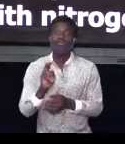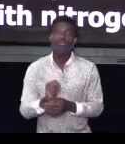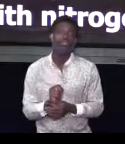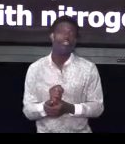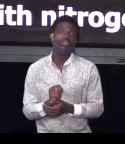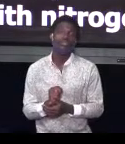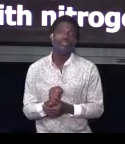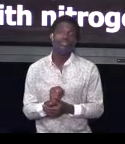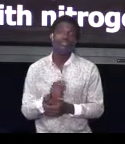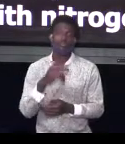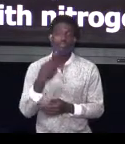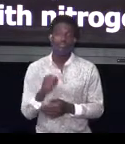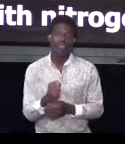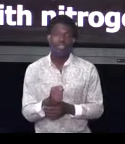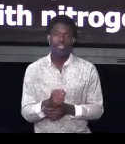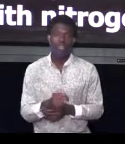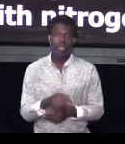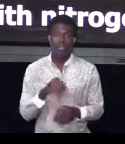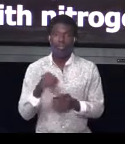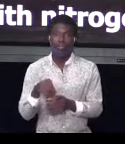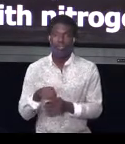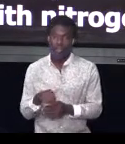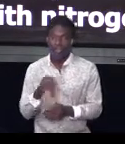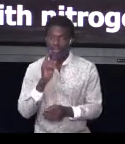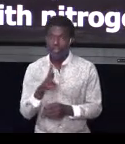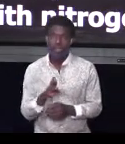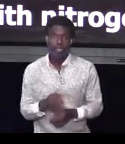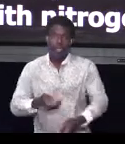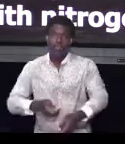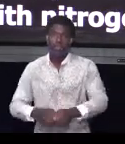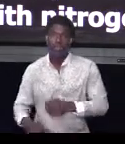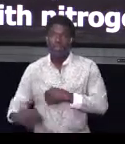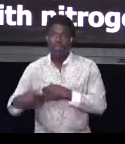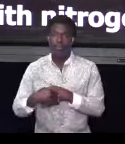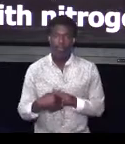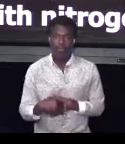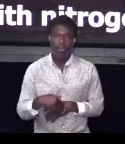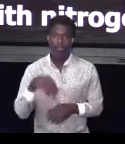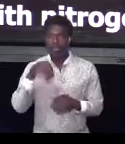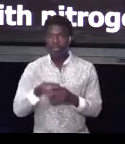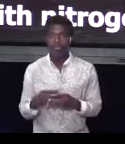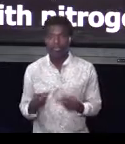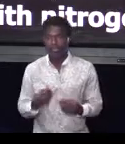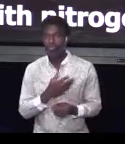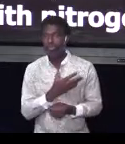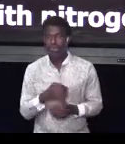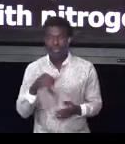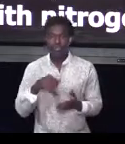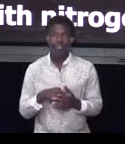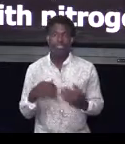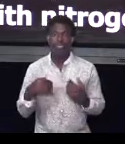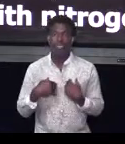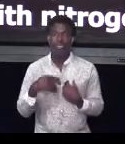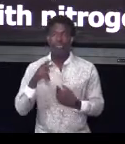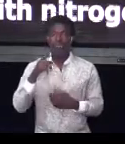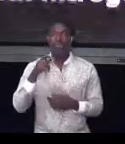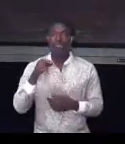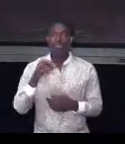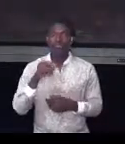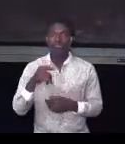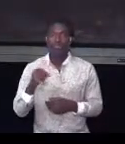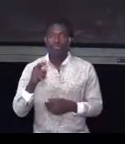crops are harvested, the plants are plowed back into the soil. Then this plant provides the soil with nitrogen. You'll